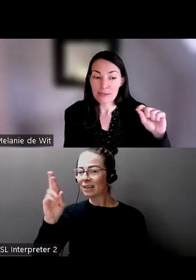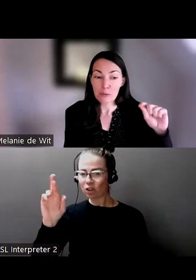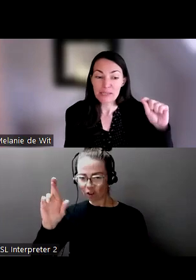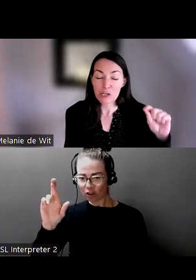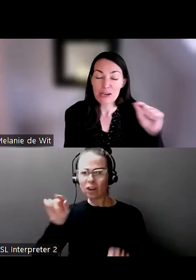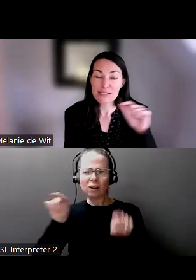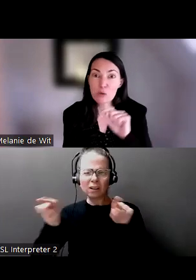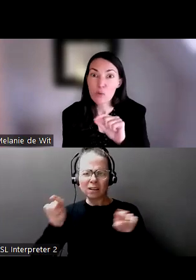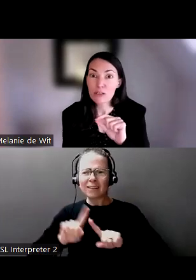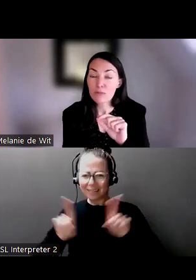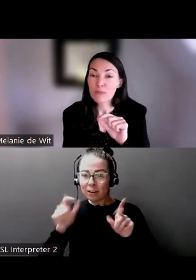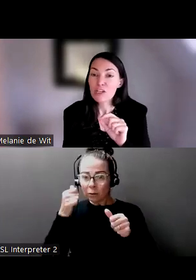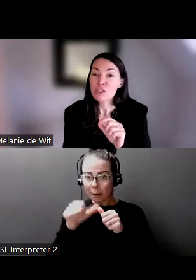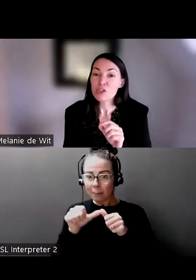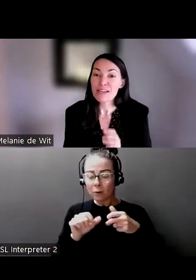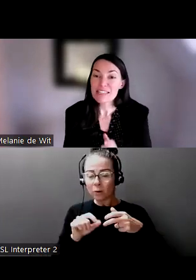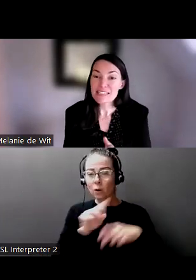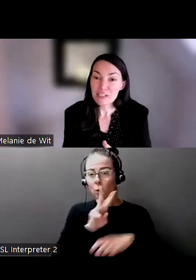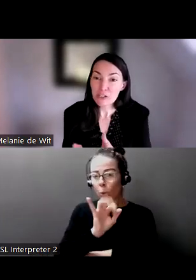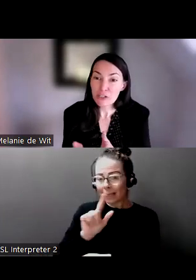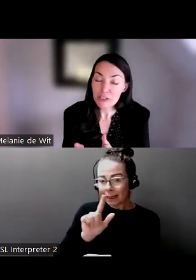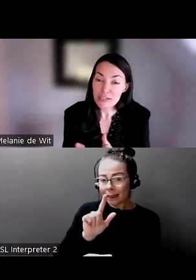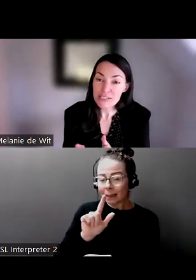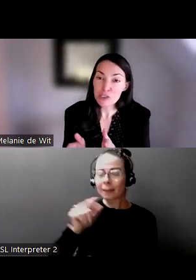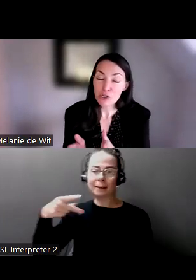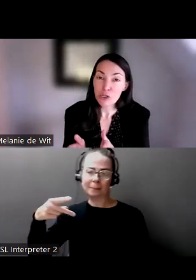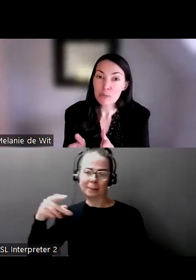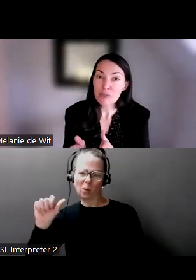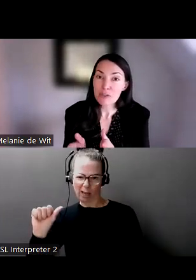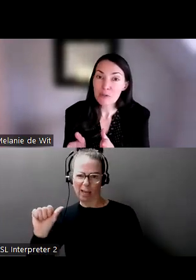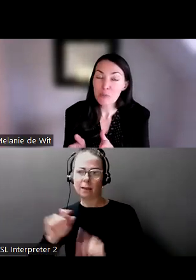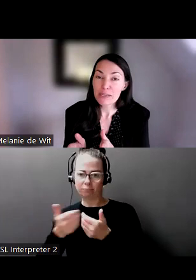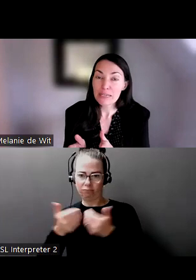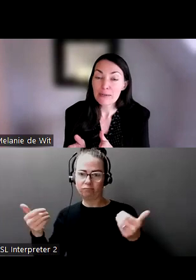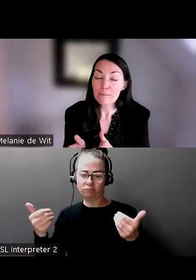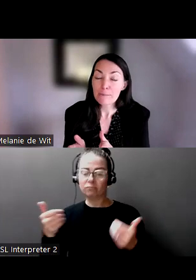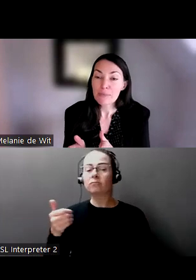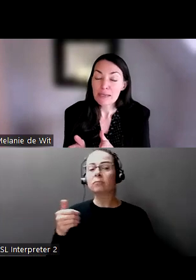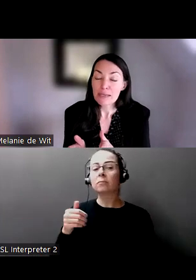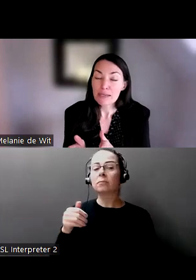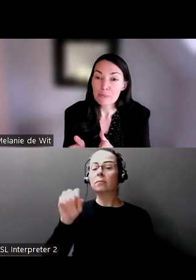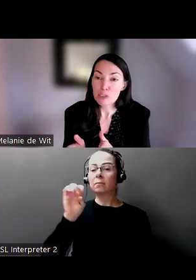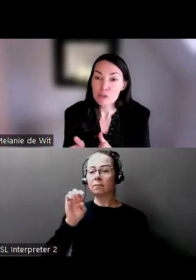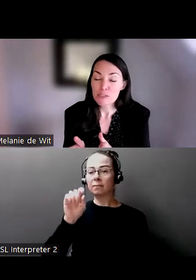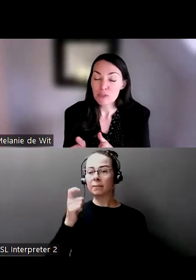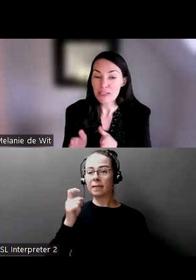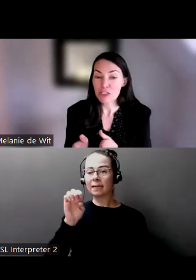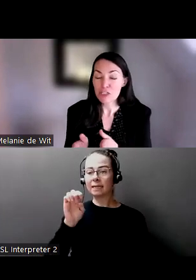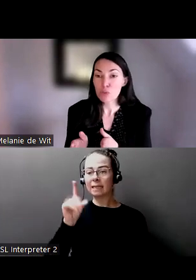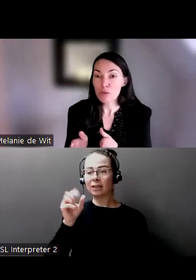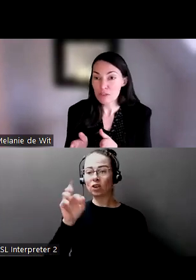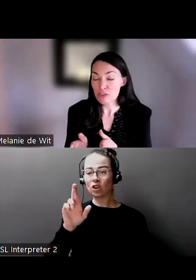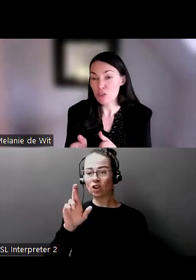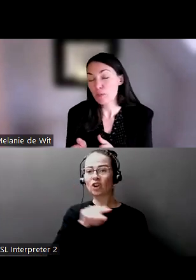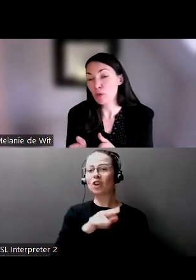slide about POAs and a will. So an executor is a term that we use in relation